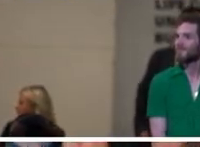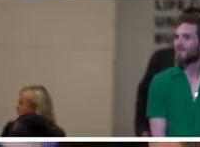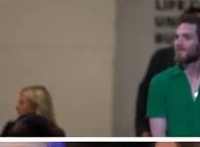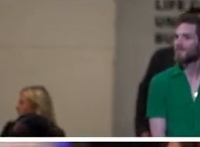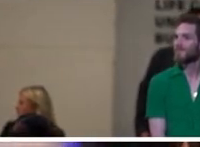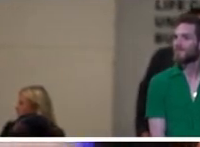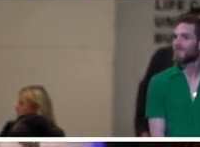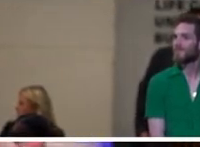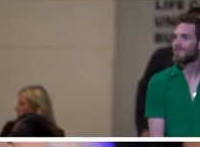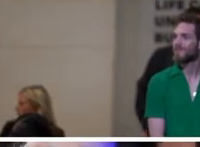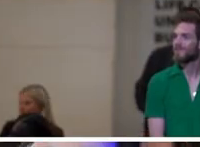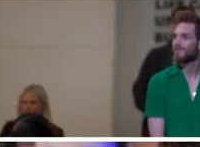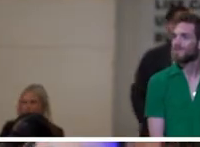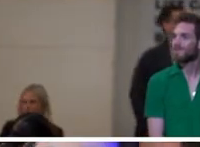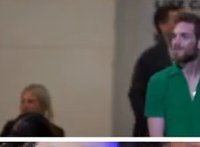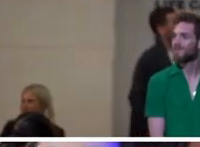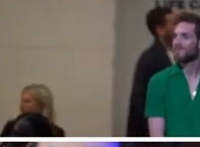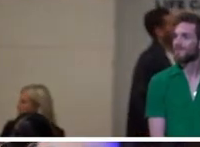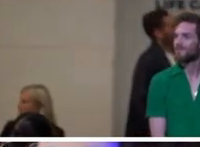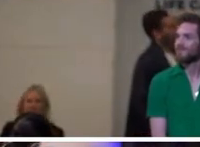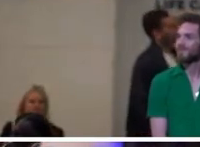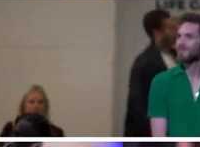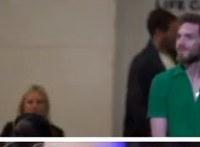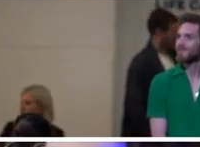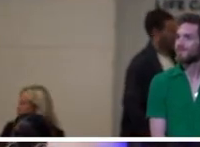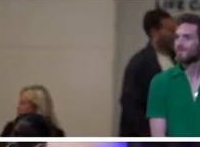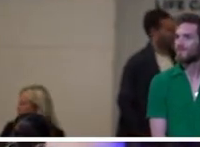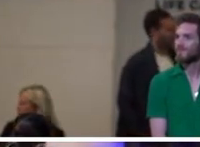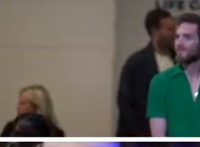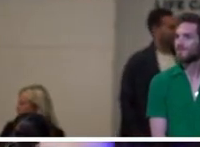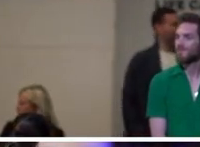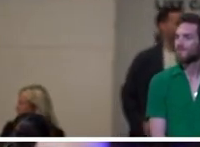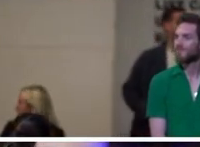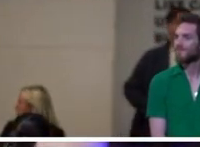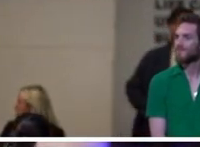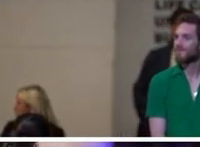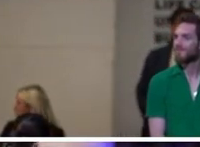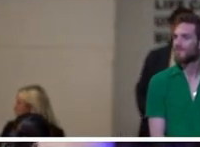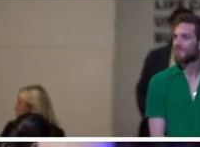Thank you.